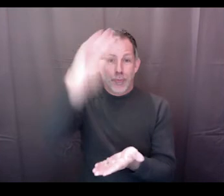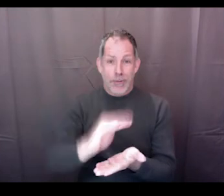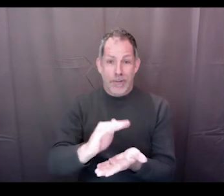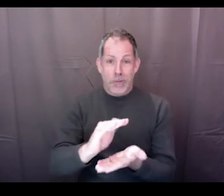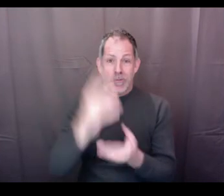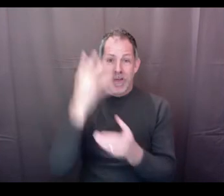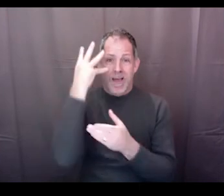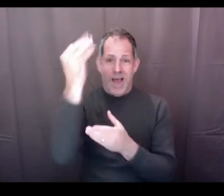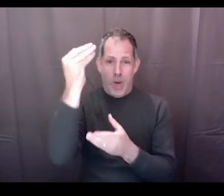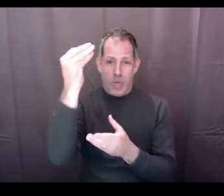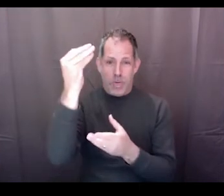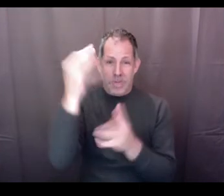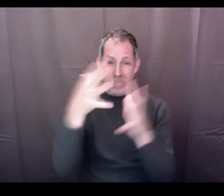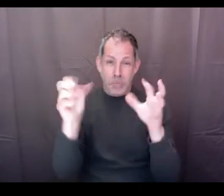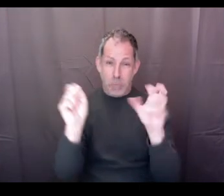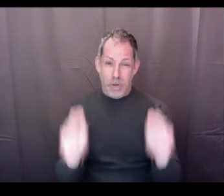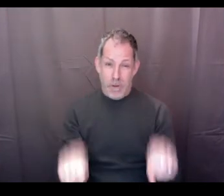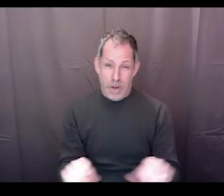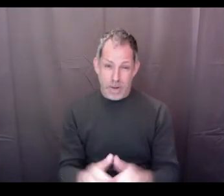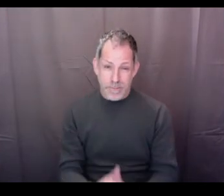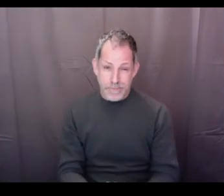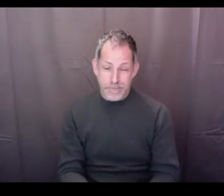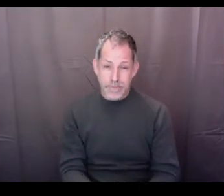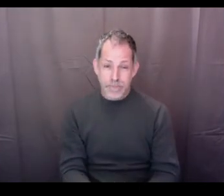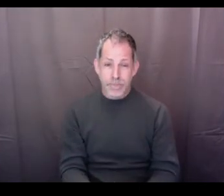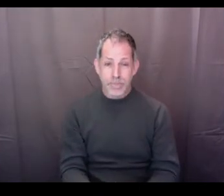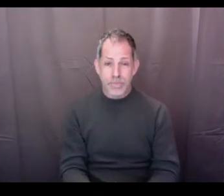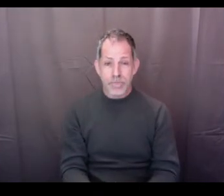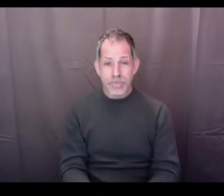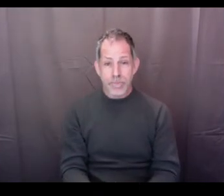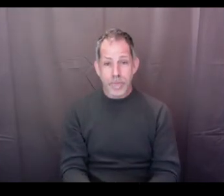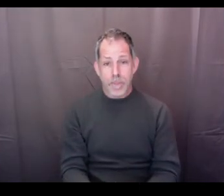our outings to those that are essential, or if our